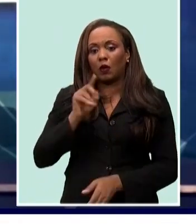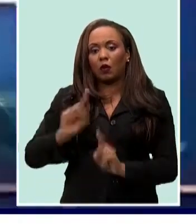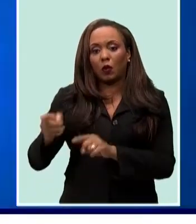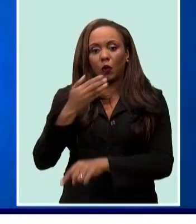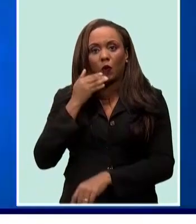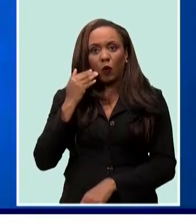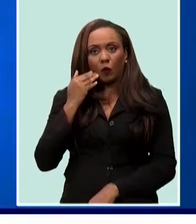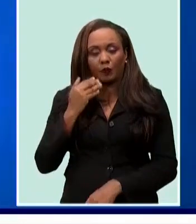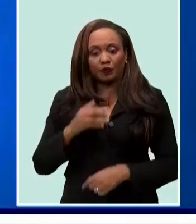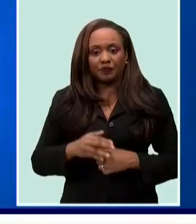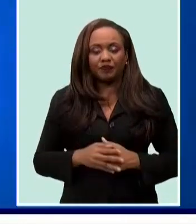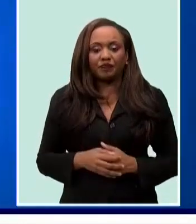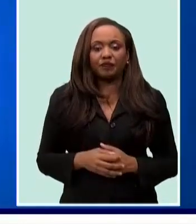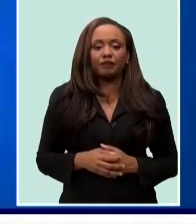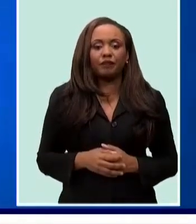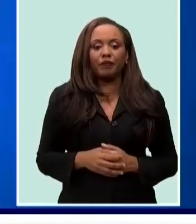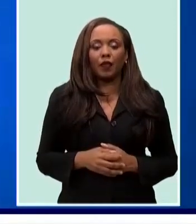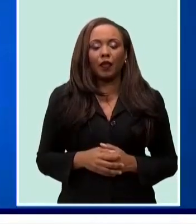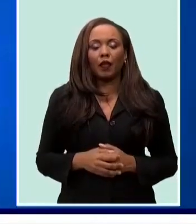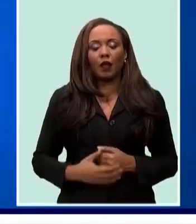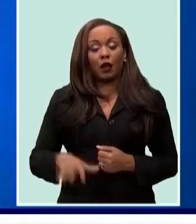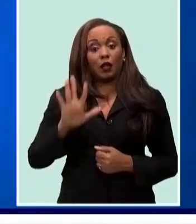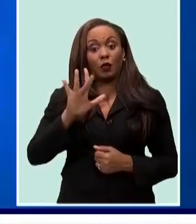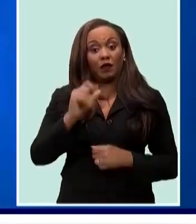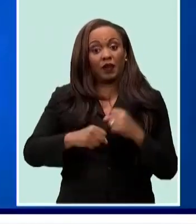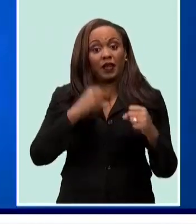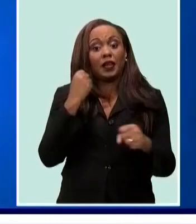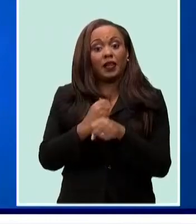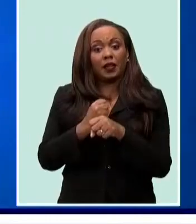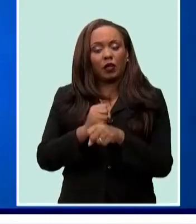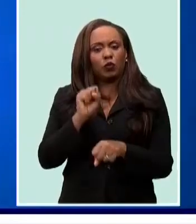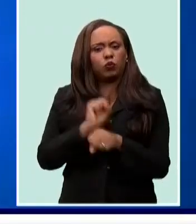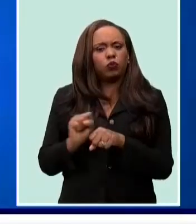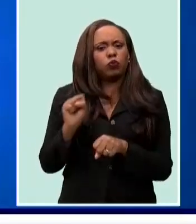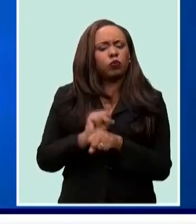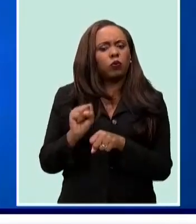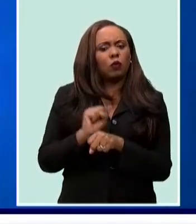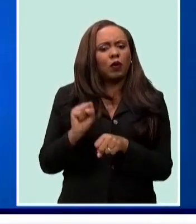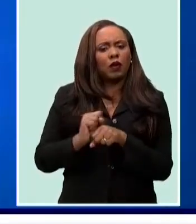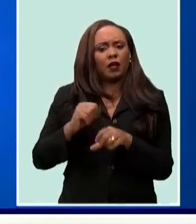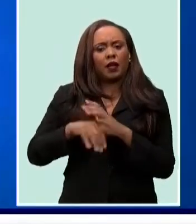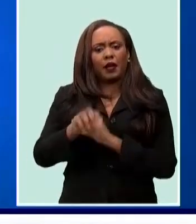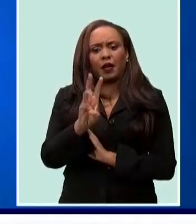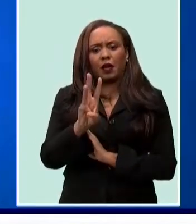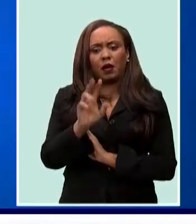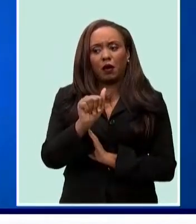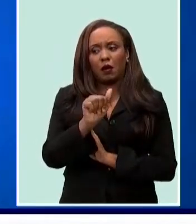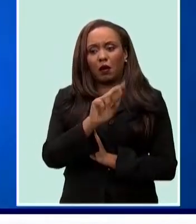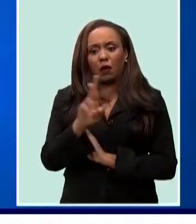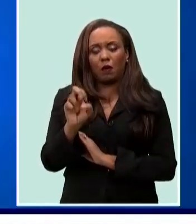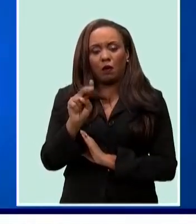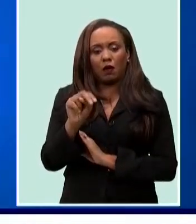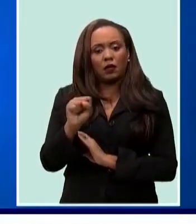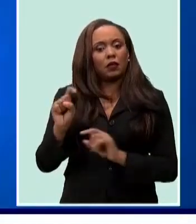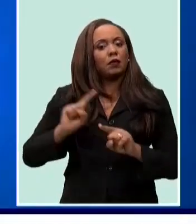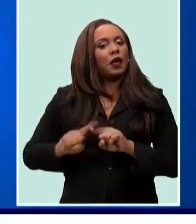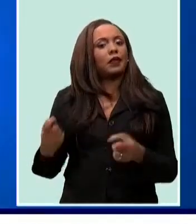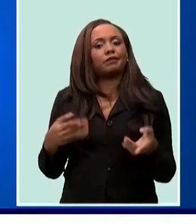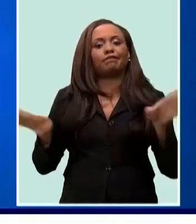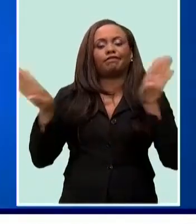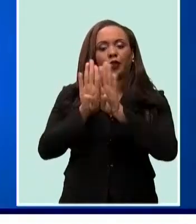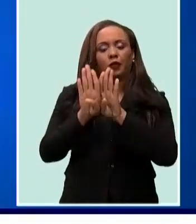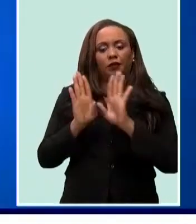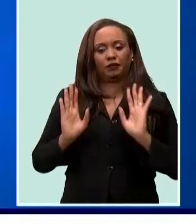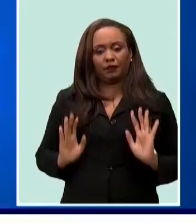After more than 25 years, the Productivity Council, located here at Baobab Towers in Warrens, will be closing its doors soon. But